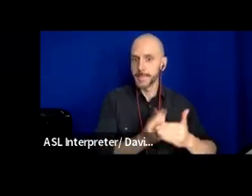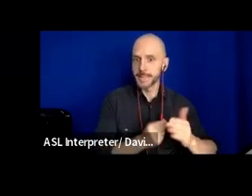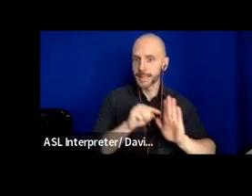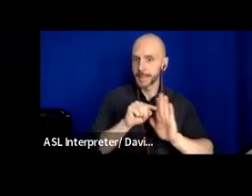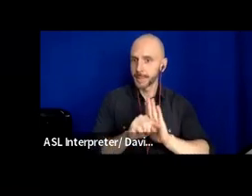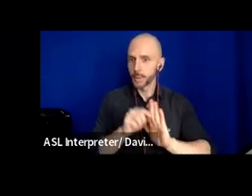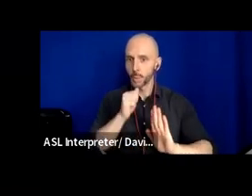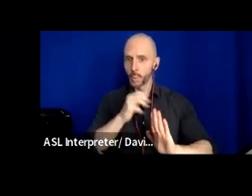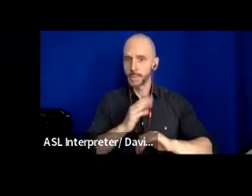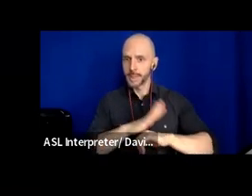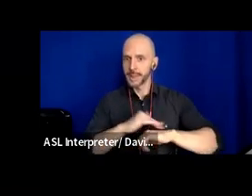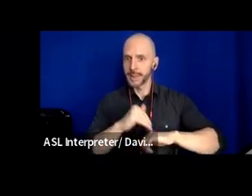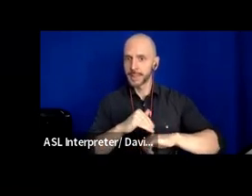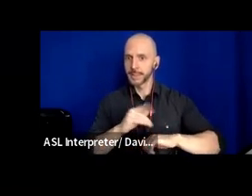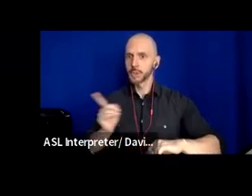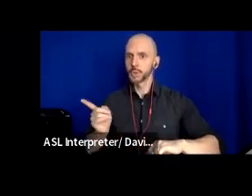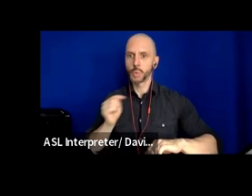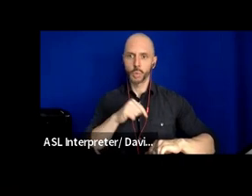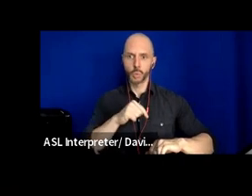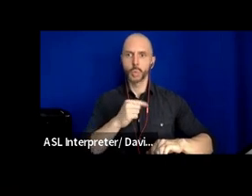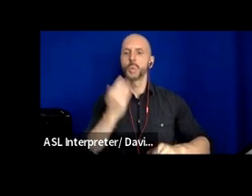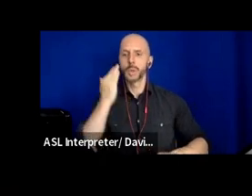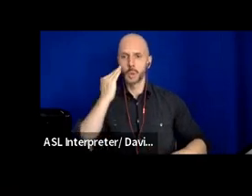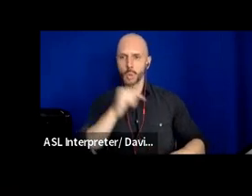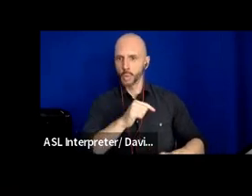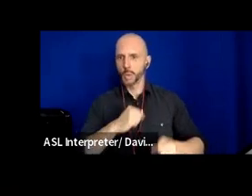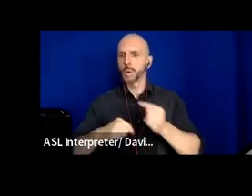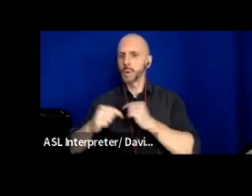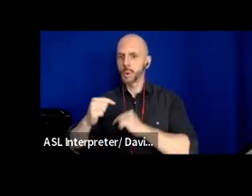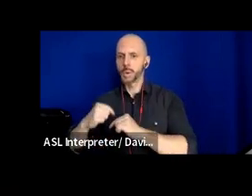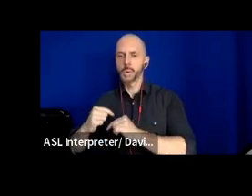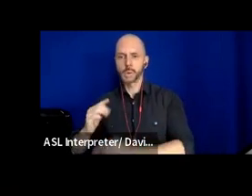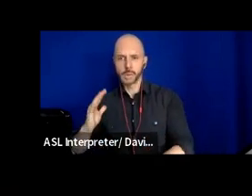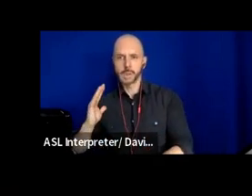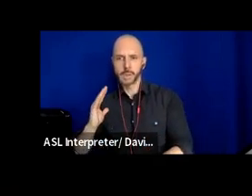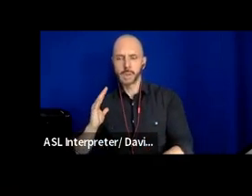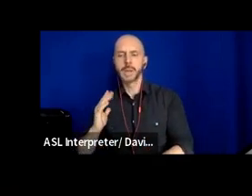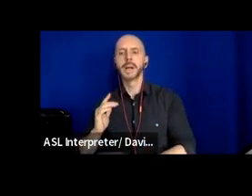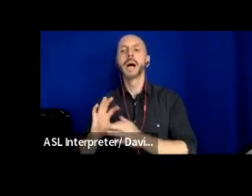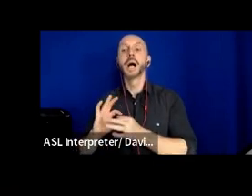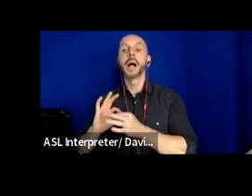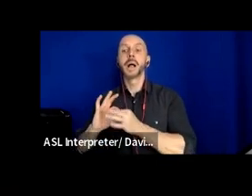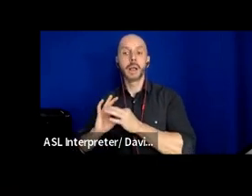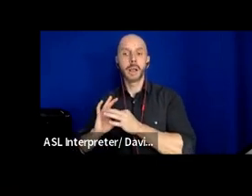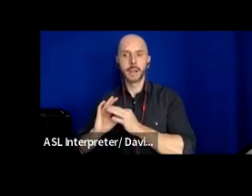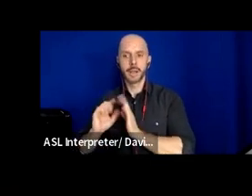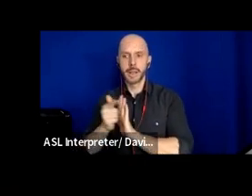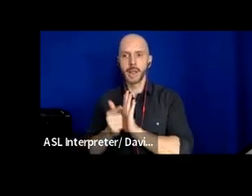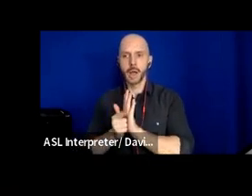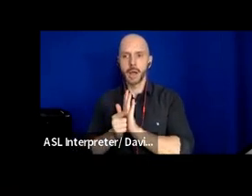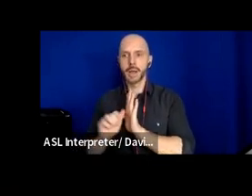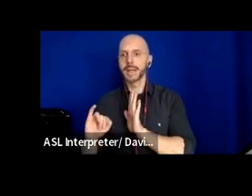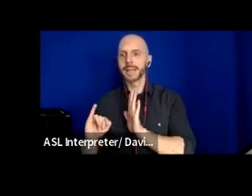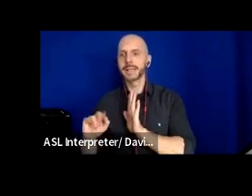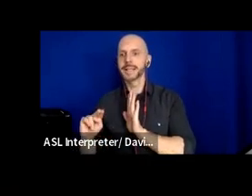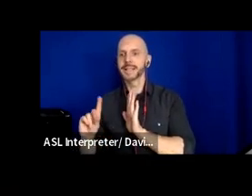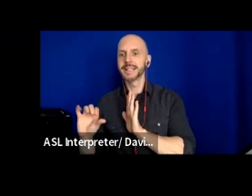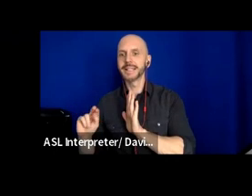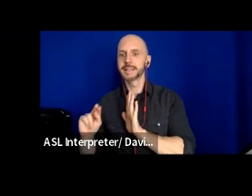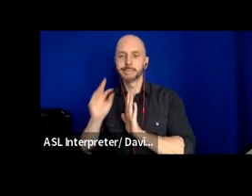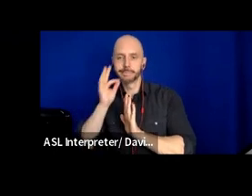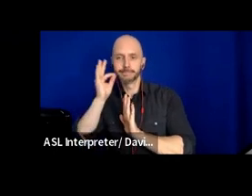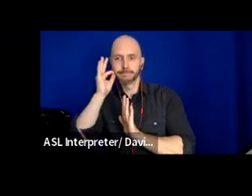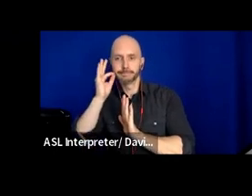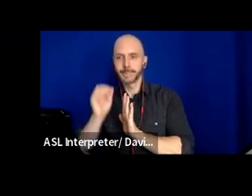know is that some of this legacy is connected to what we call the Indian Act. And the Indian Act is certainly connected to